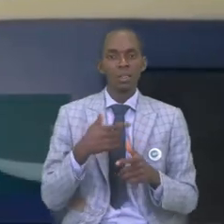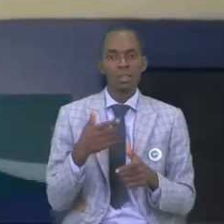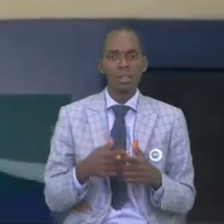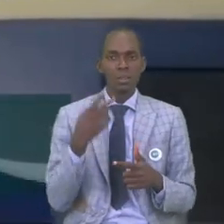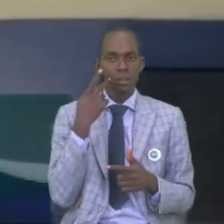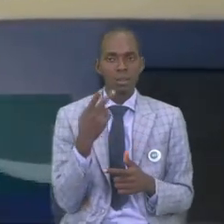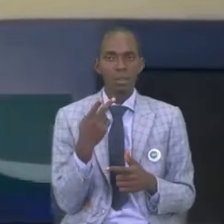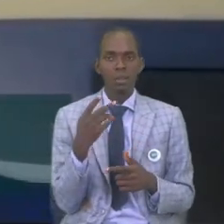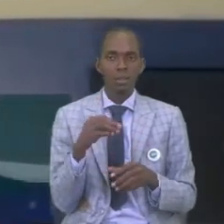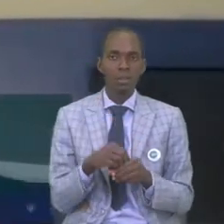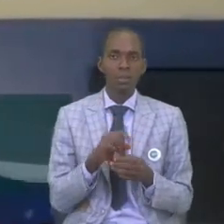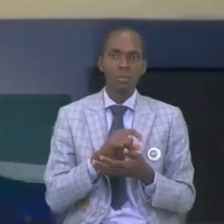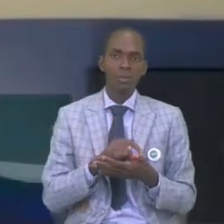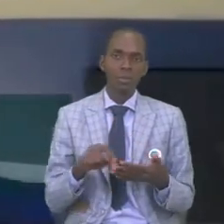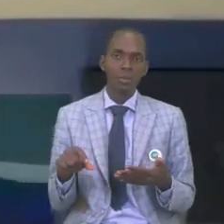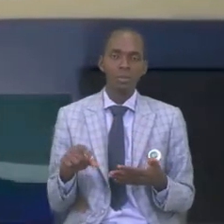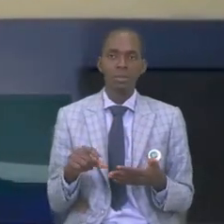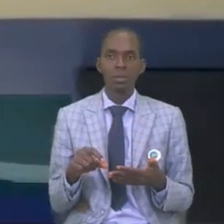now in